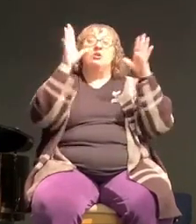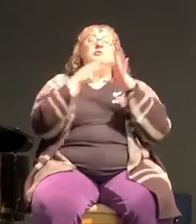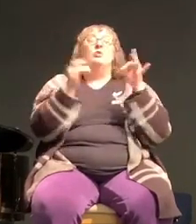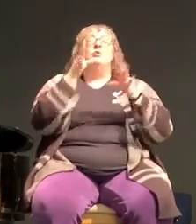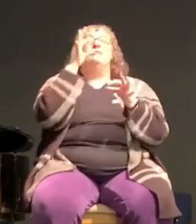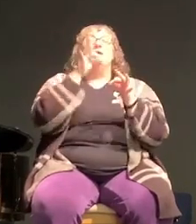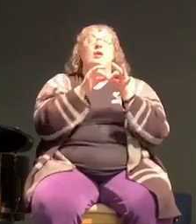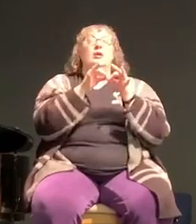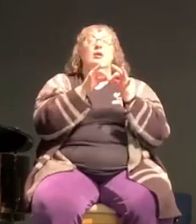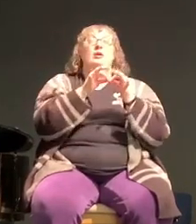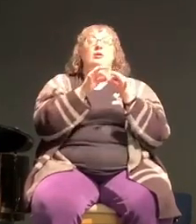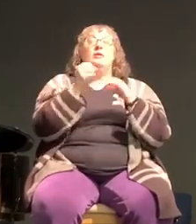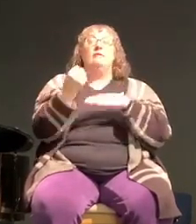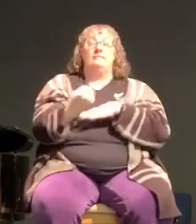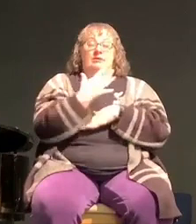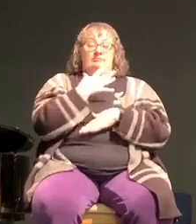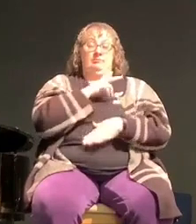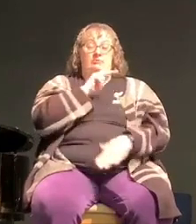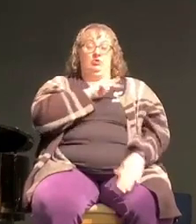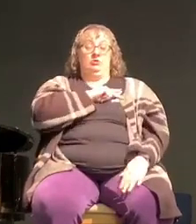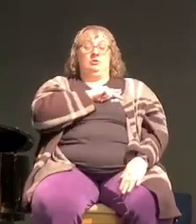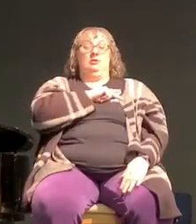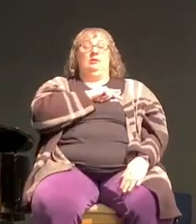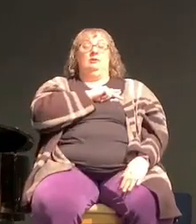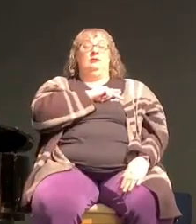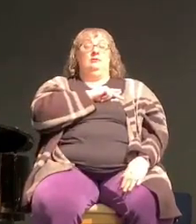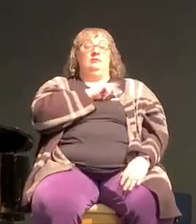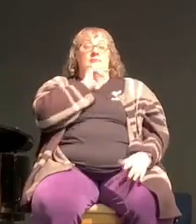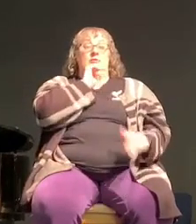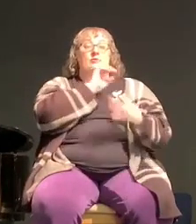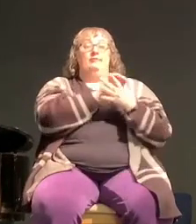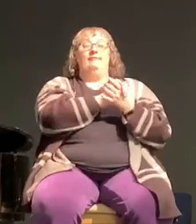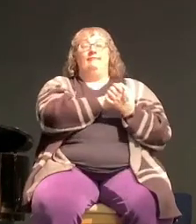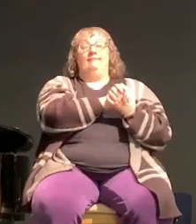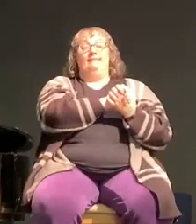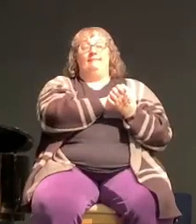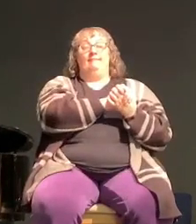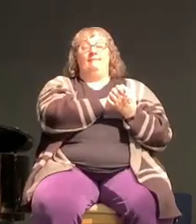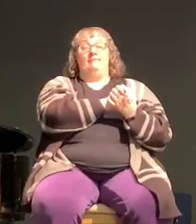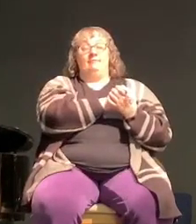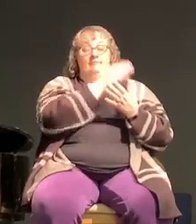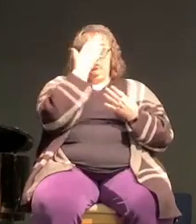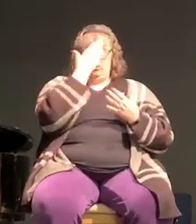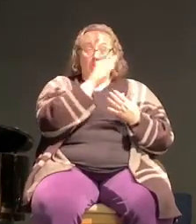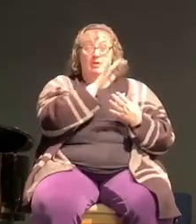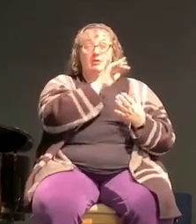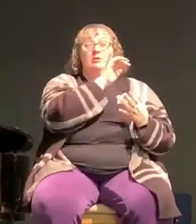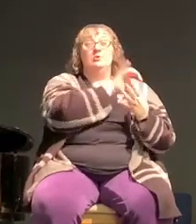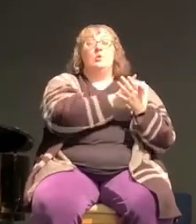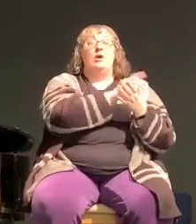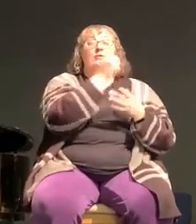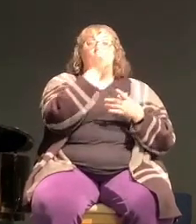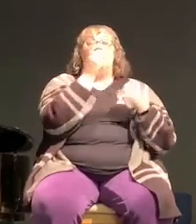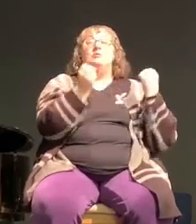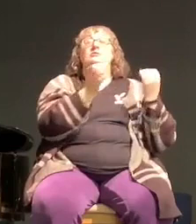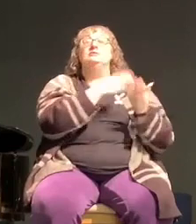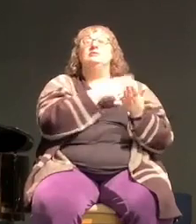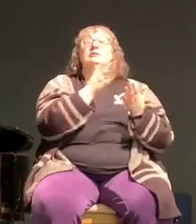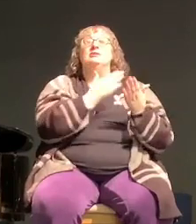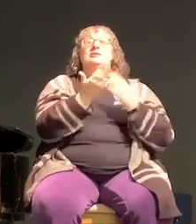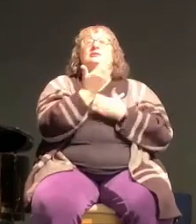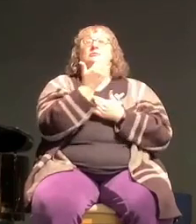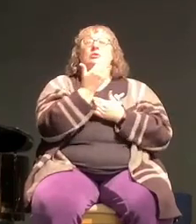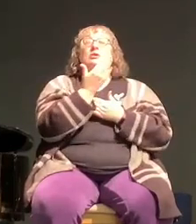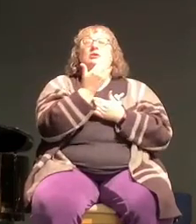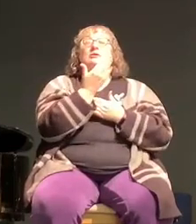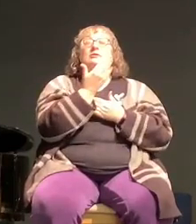faith is one that affects me personally, and that's my wife. If you didn't know, my wife was the one that was singing here this